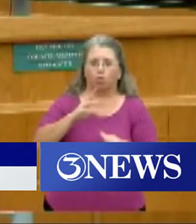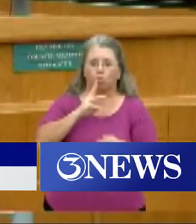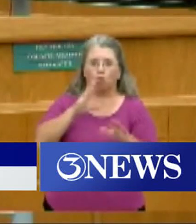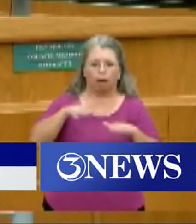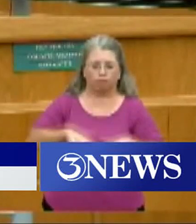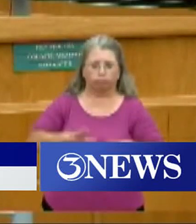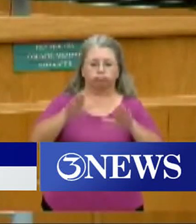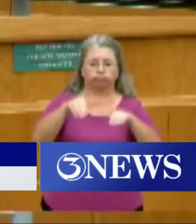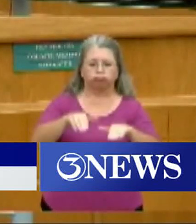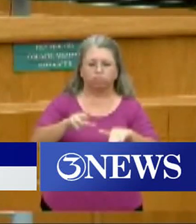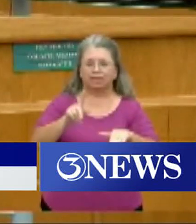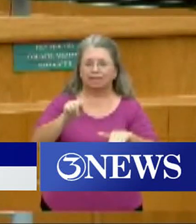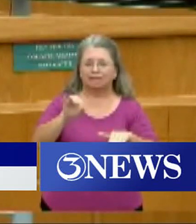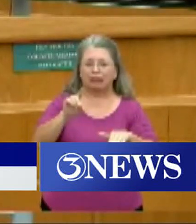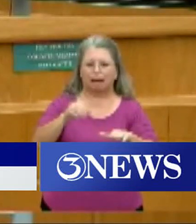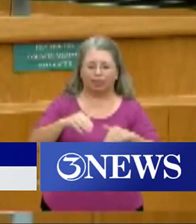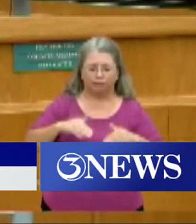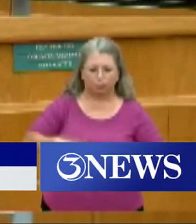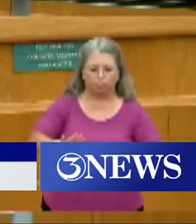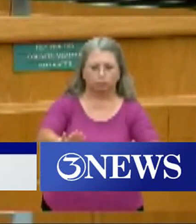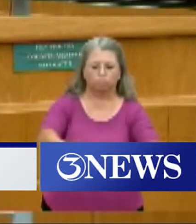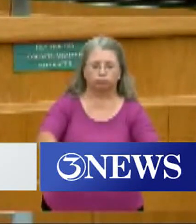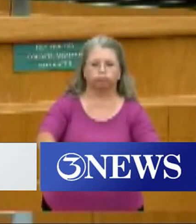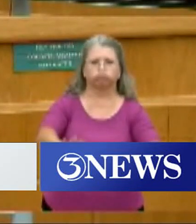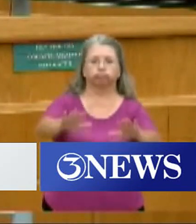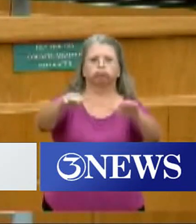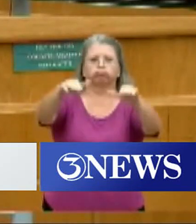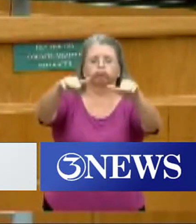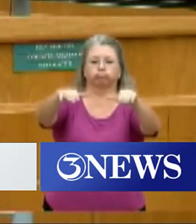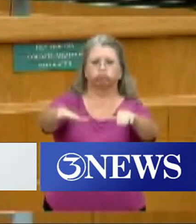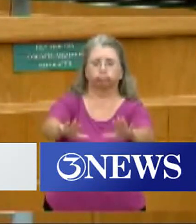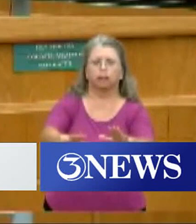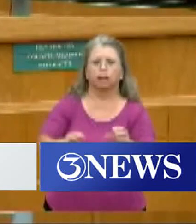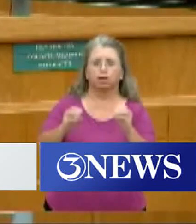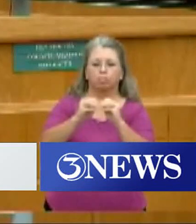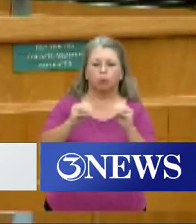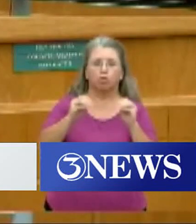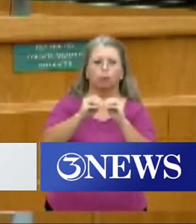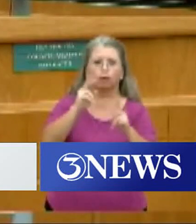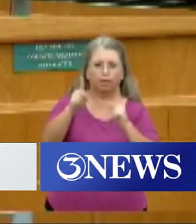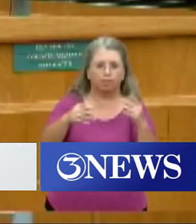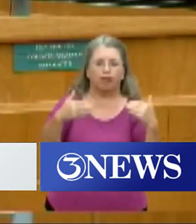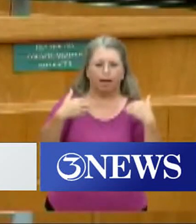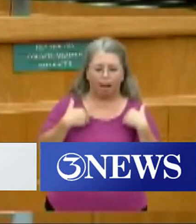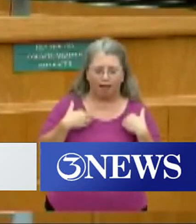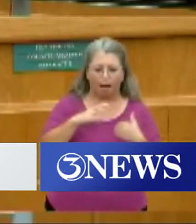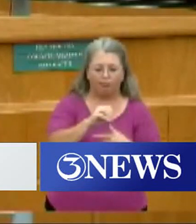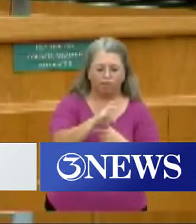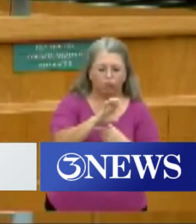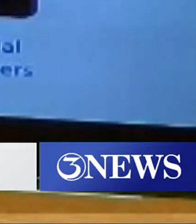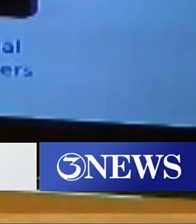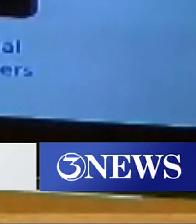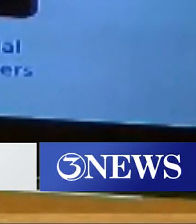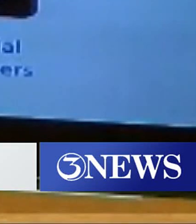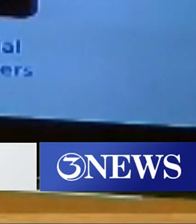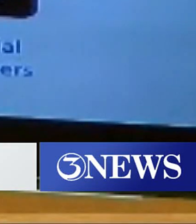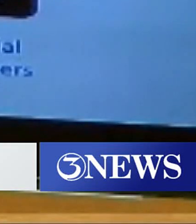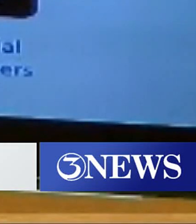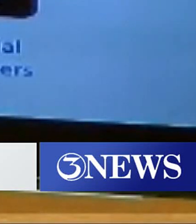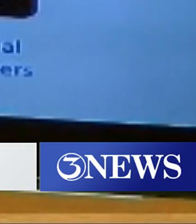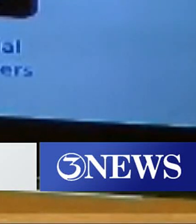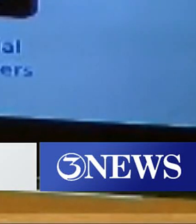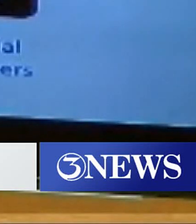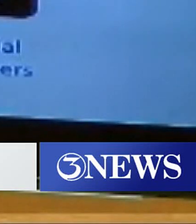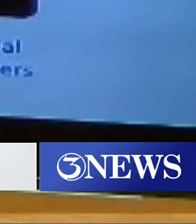more patients in the hospital have COVID-19 more and more people in the ICU. Researchers at Texas A&M University Corpus Christi have been